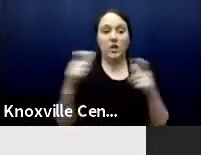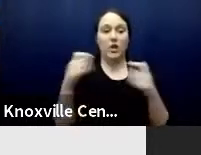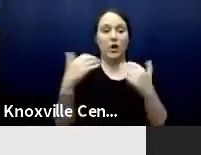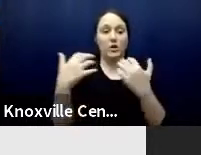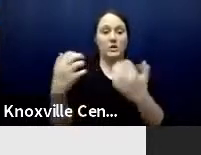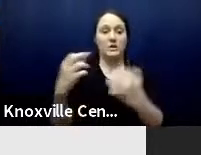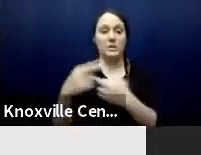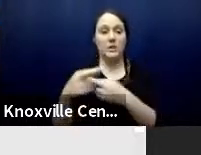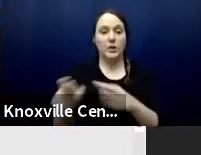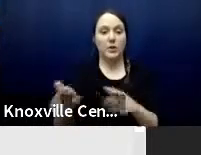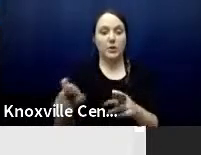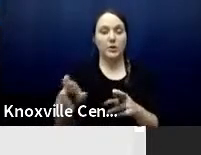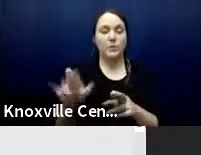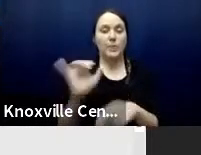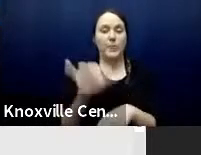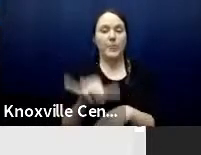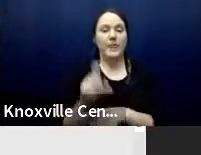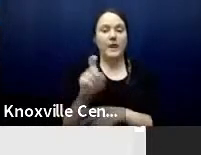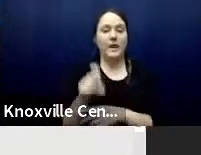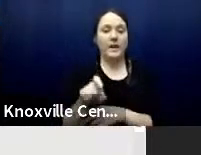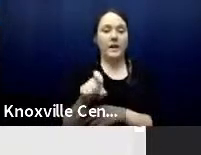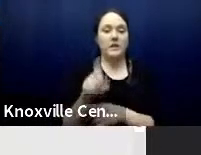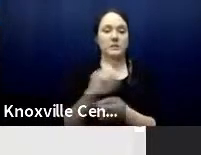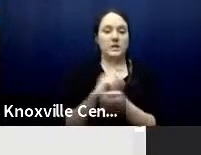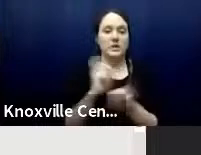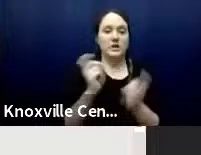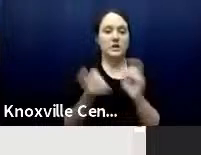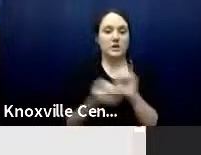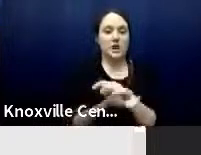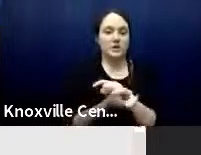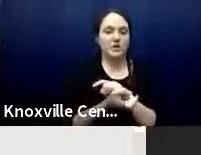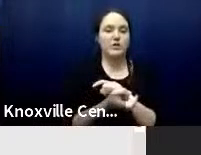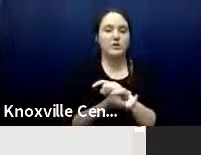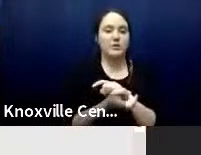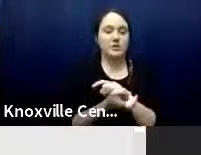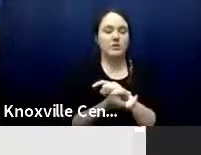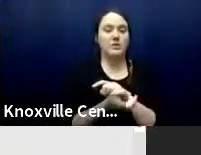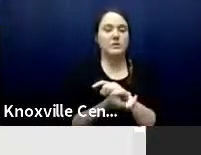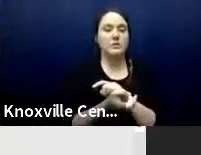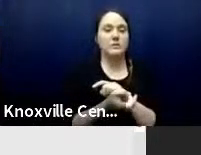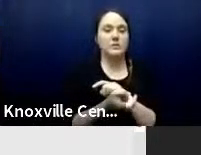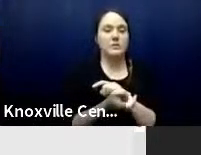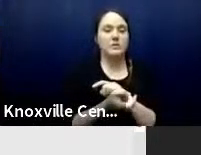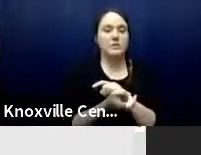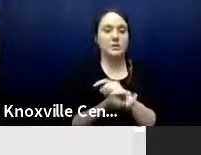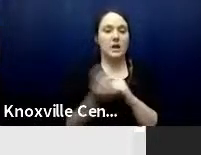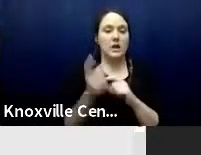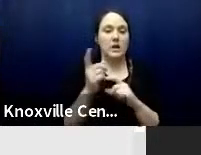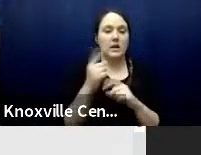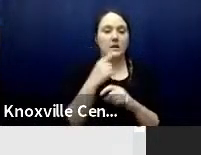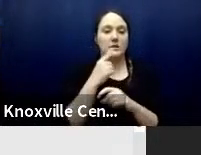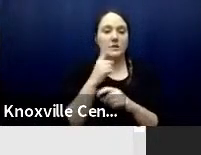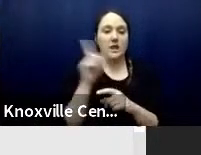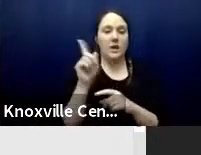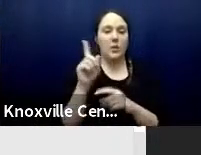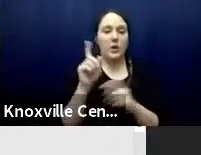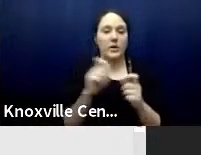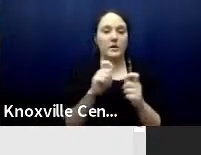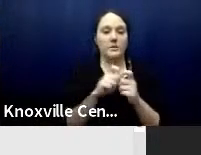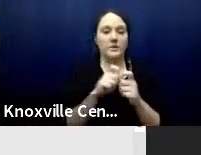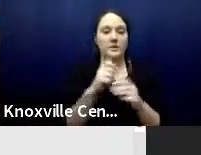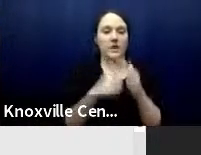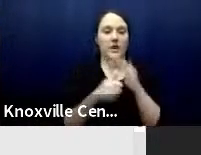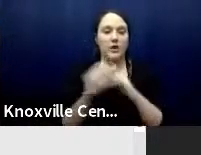room, and that would need to be changed, and just strike where specifically, right in S,